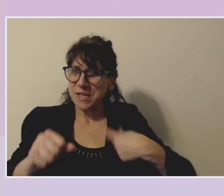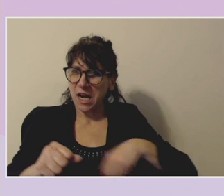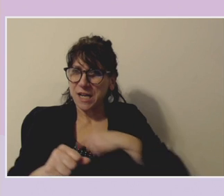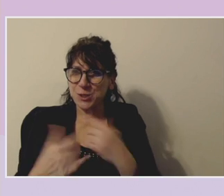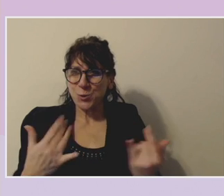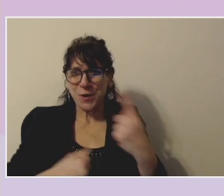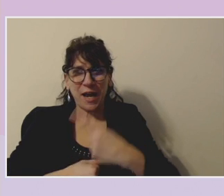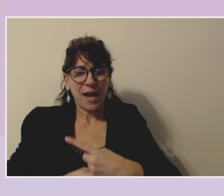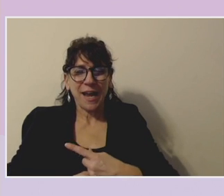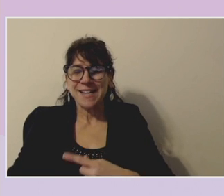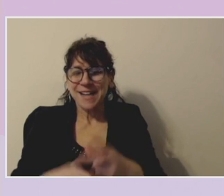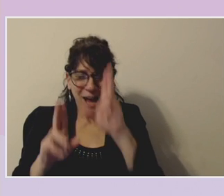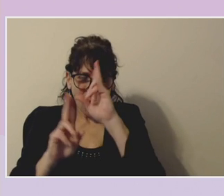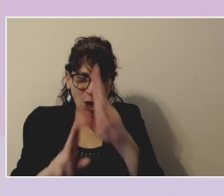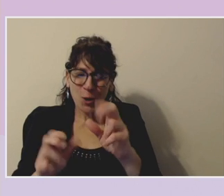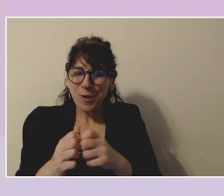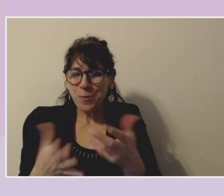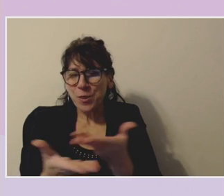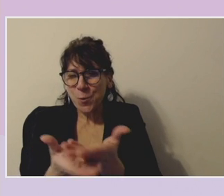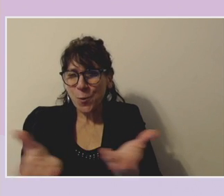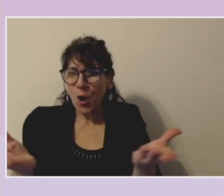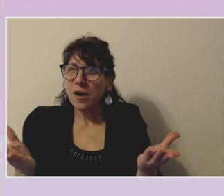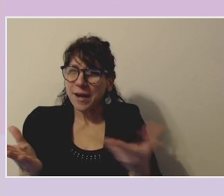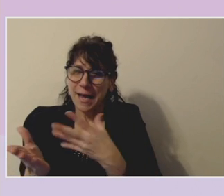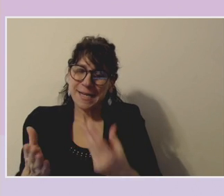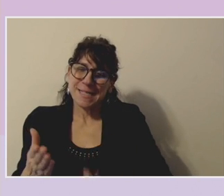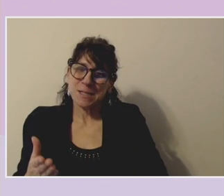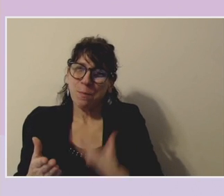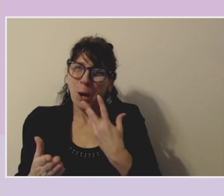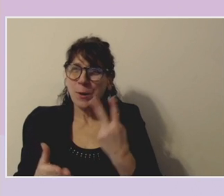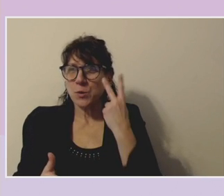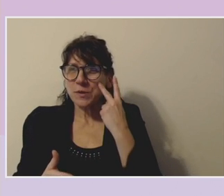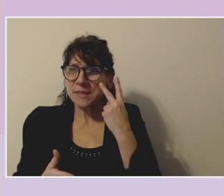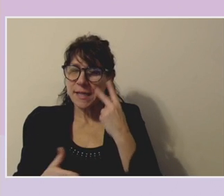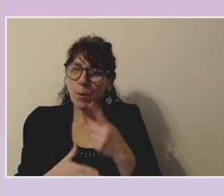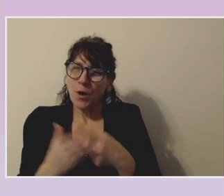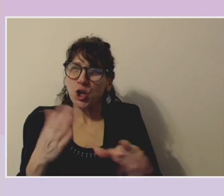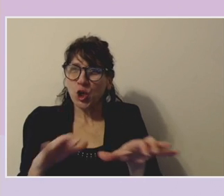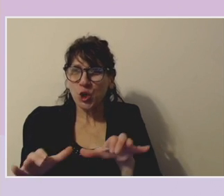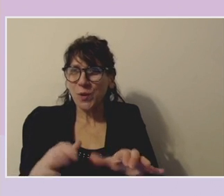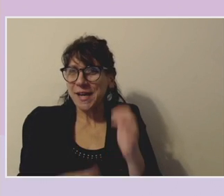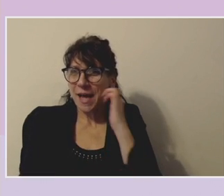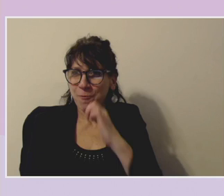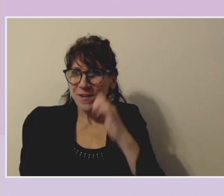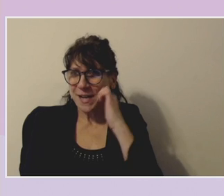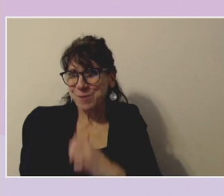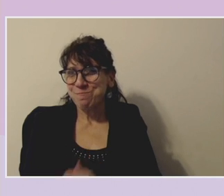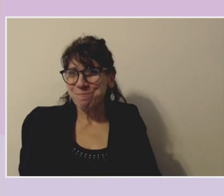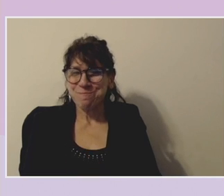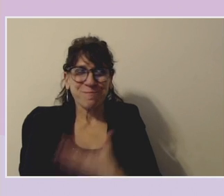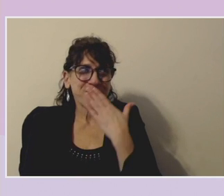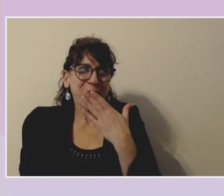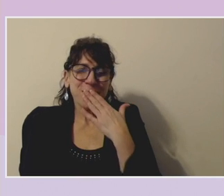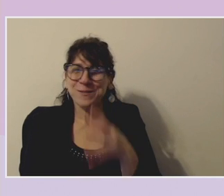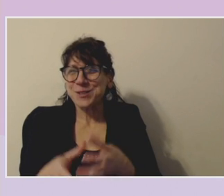an honor to be with you. And it's inspiring to see what you're doing day in and day out. Thanks so much.